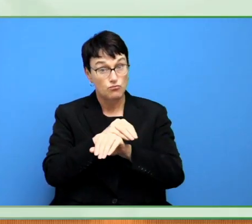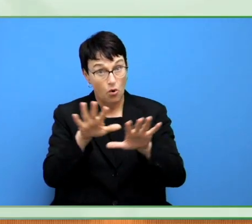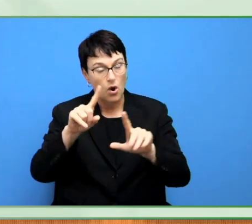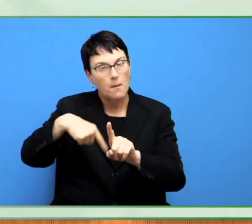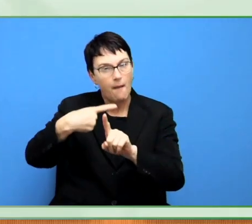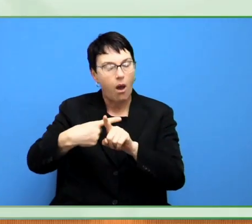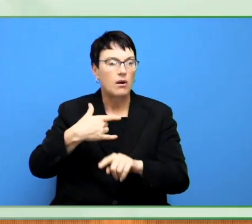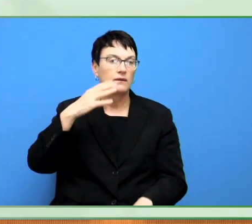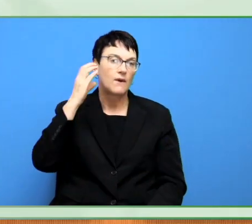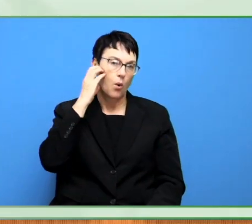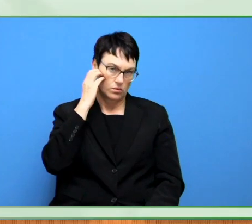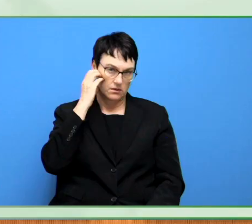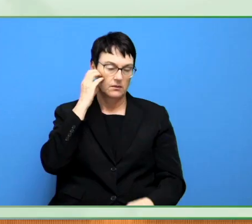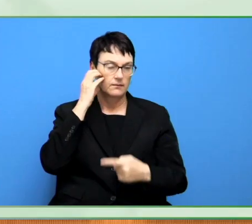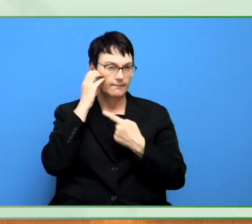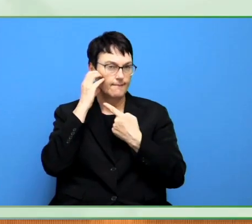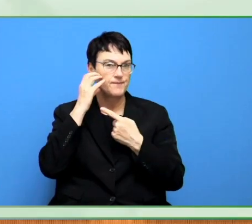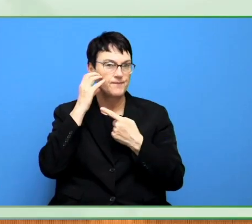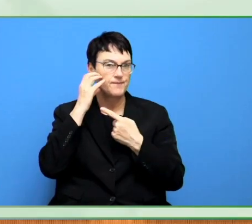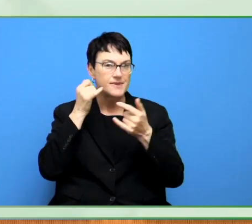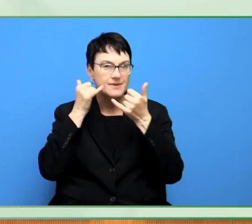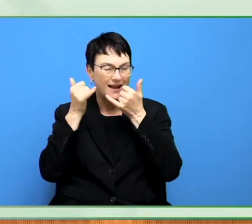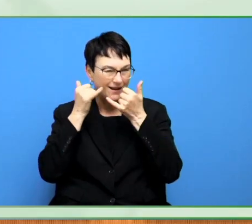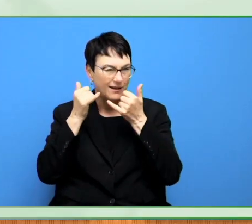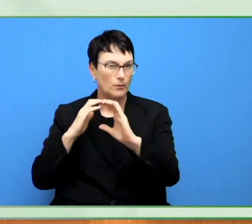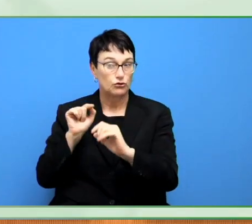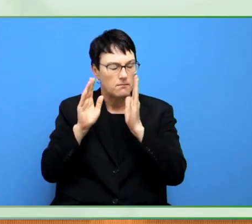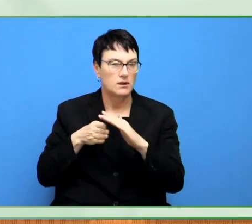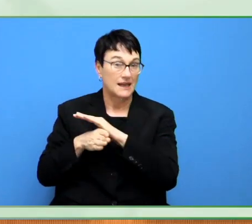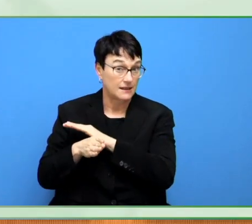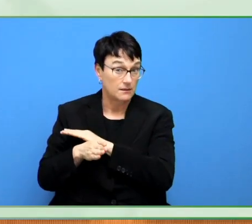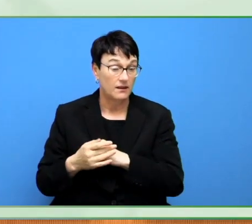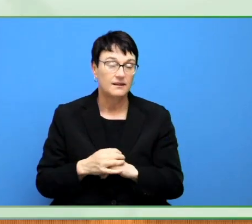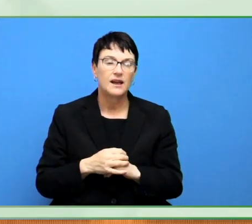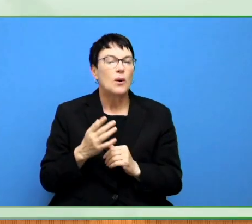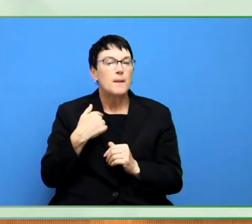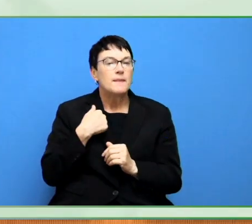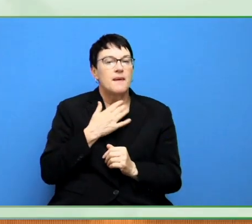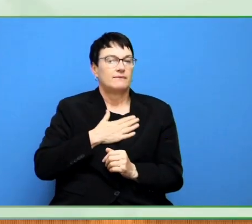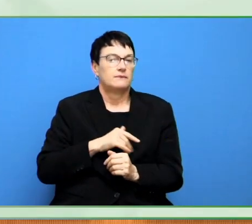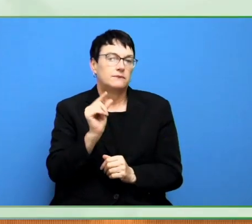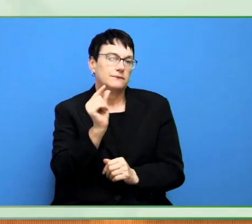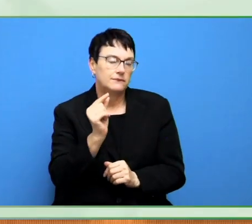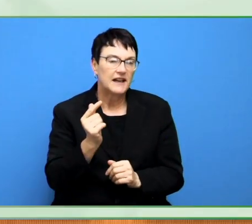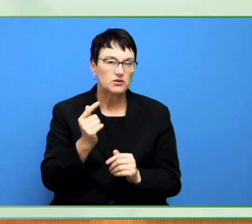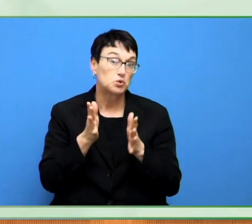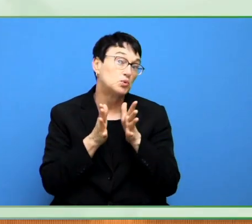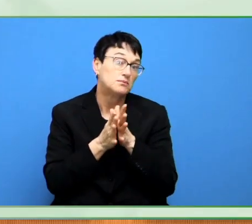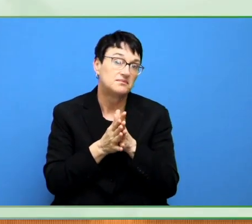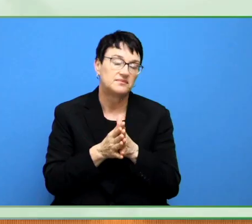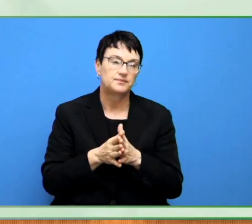Okay, so I'd like to just talk a little bit about what we do in testing